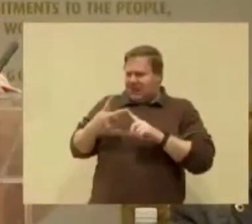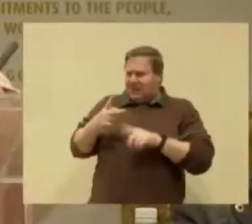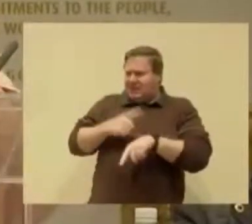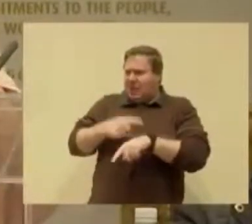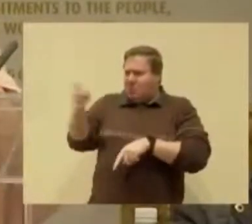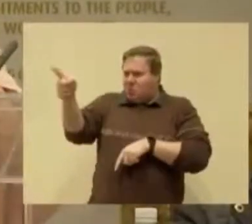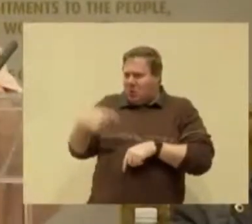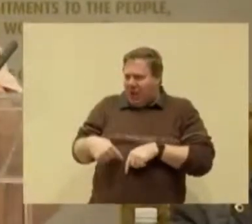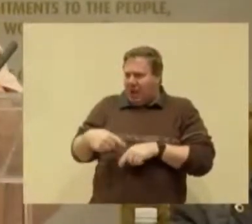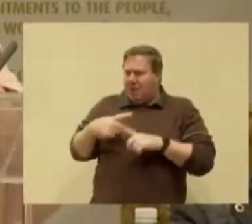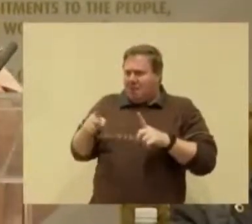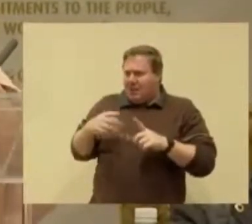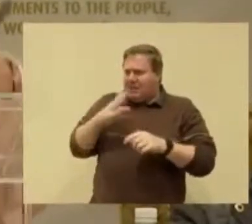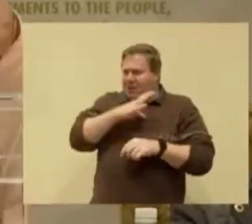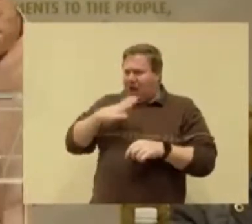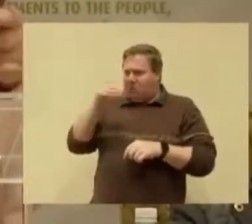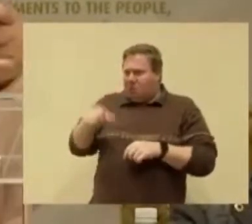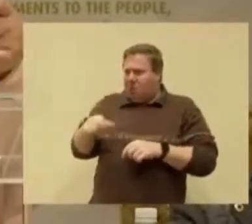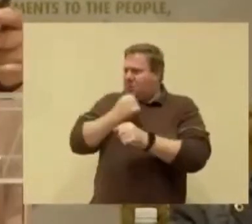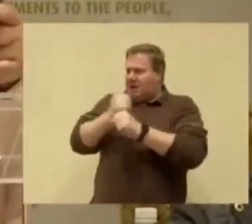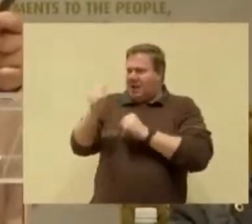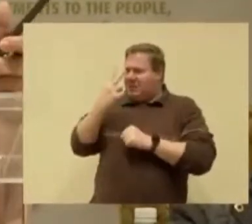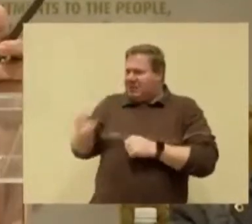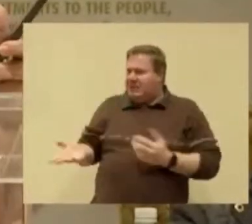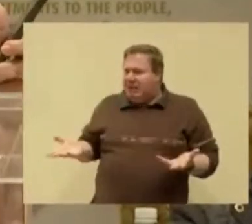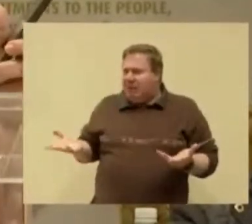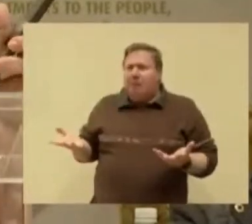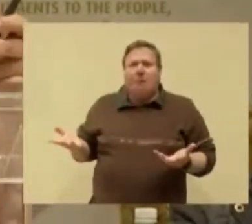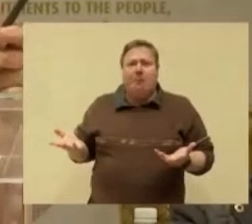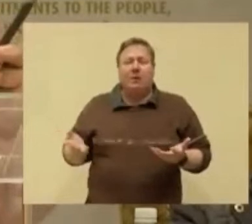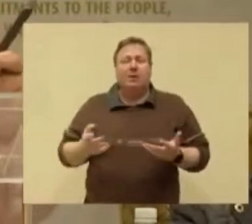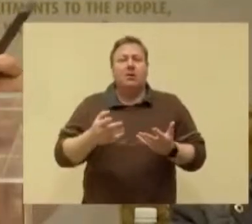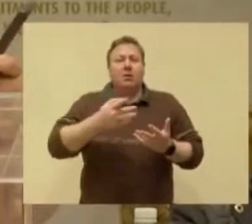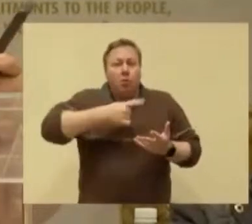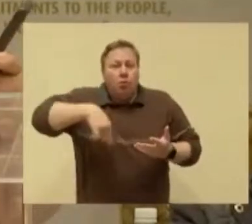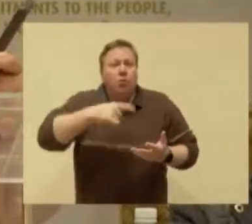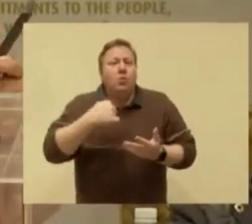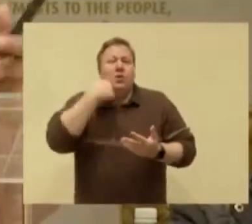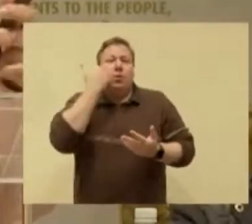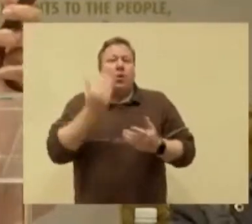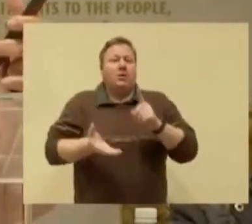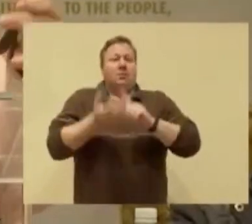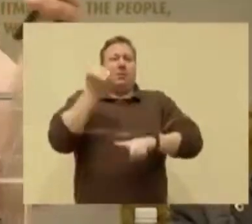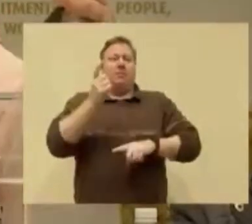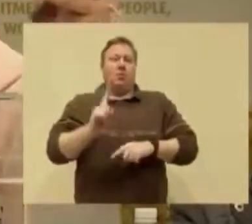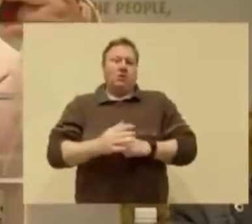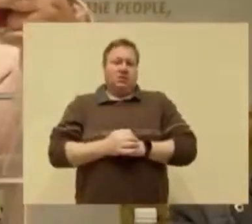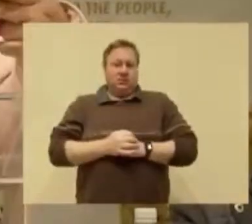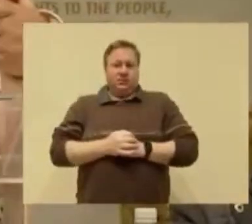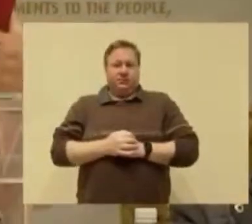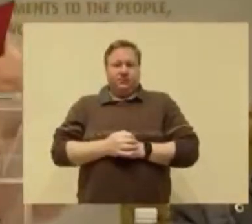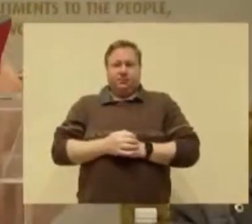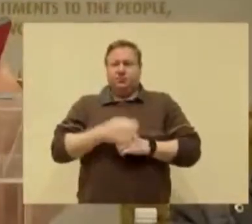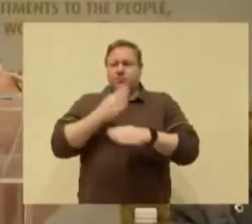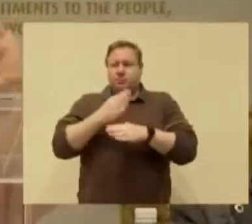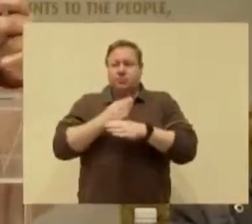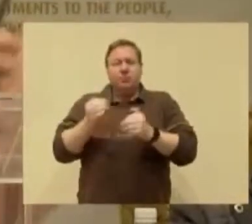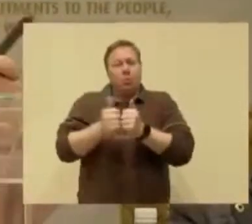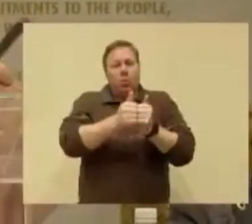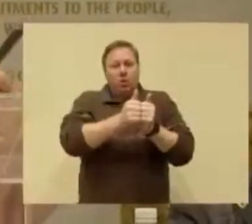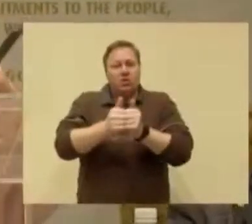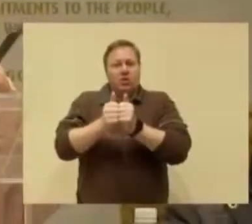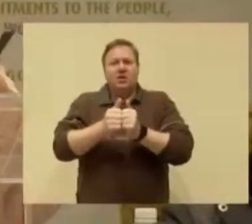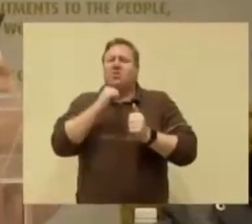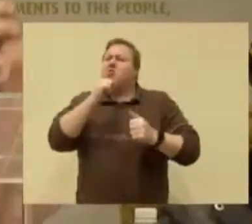counselor so the what we want to achieve is that in working together never